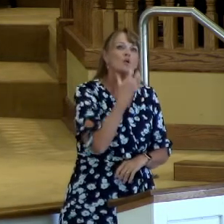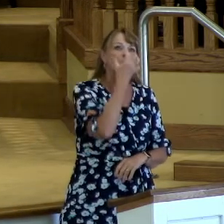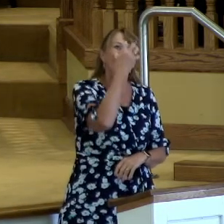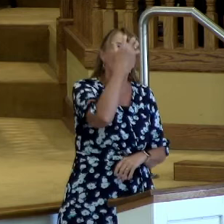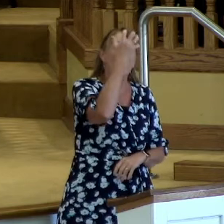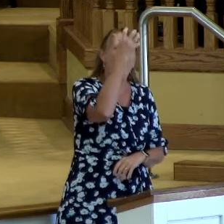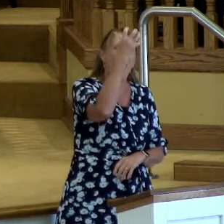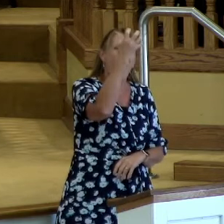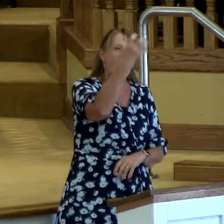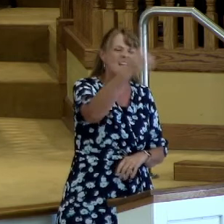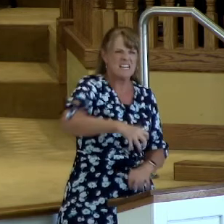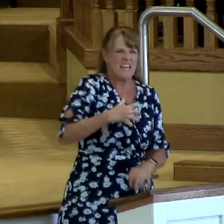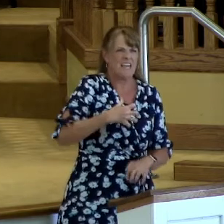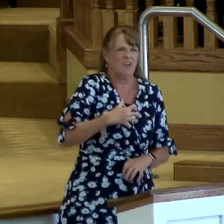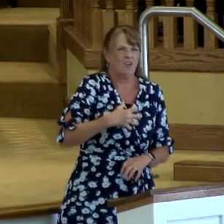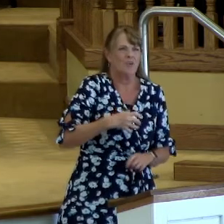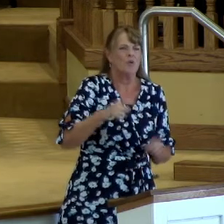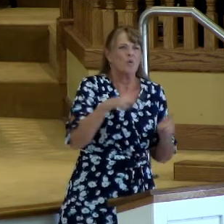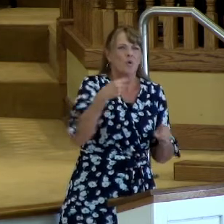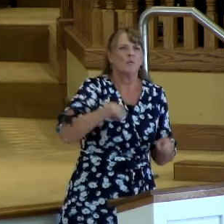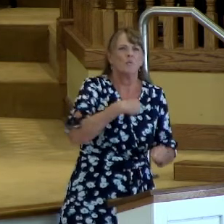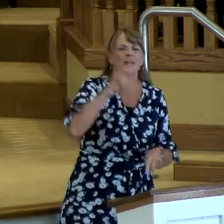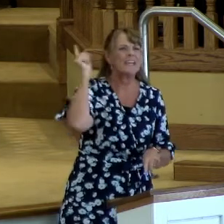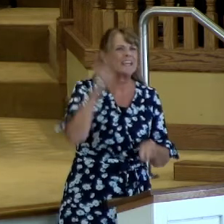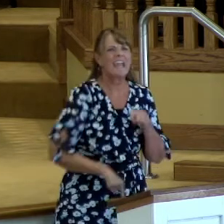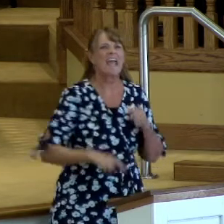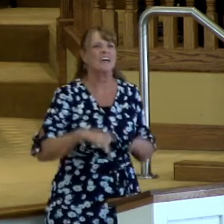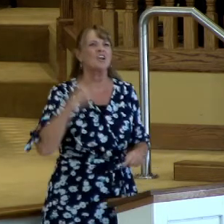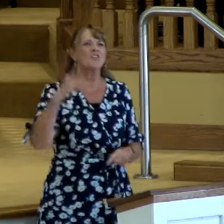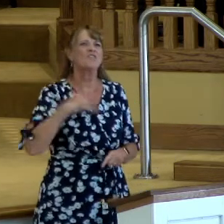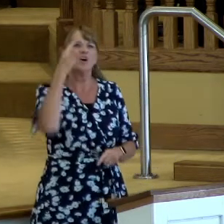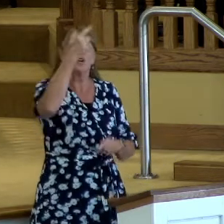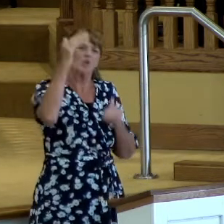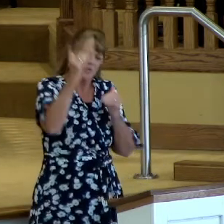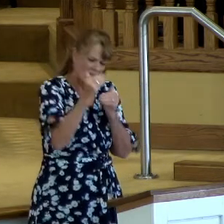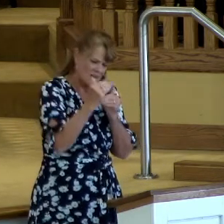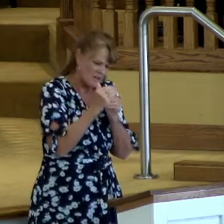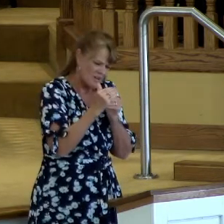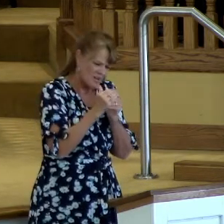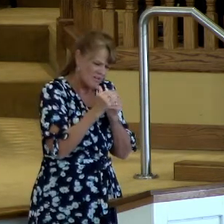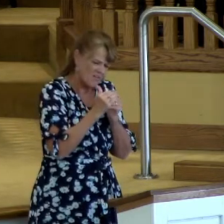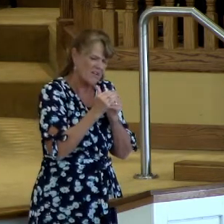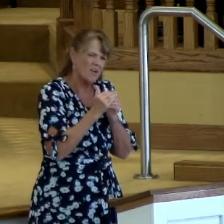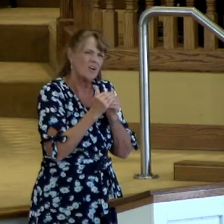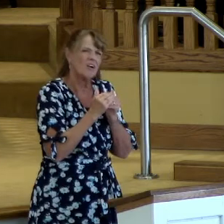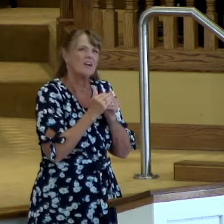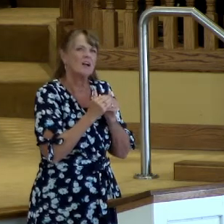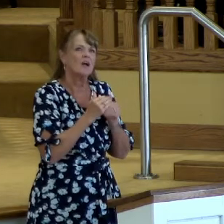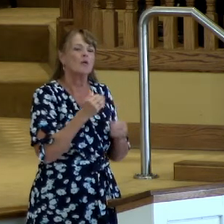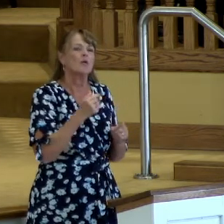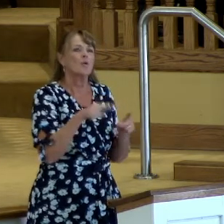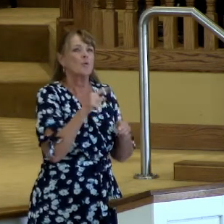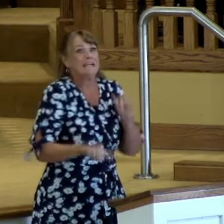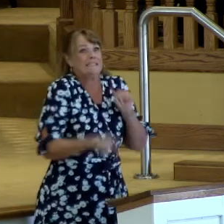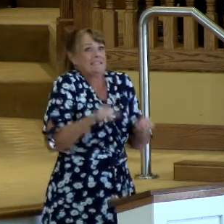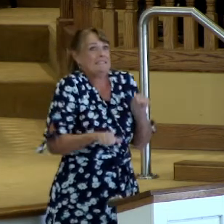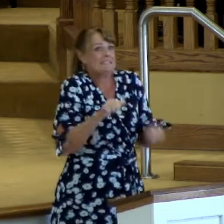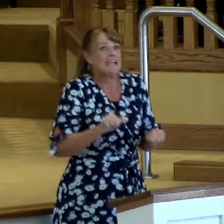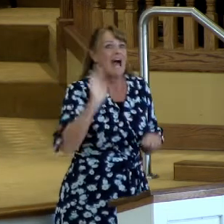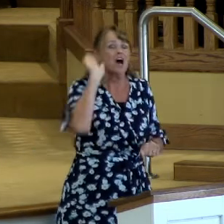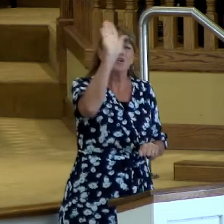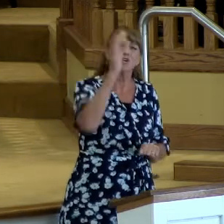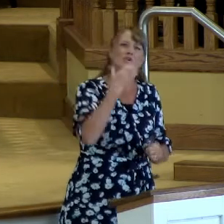in anger when we cannot feel you near. We doubt